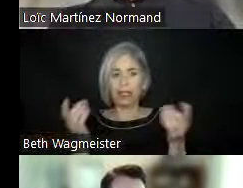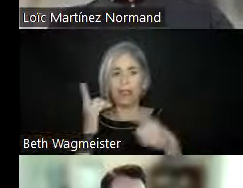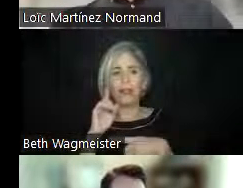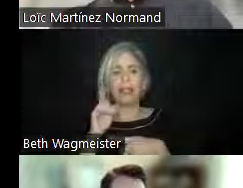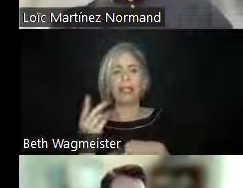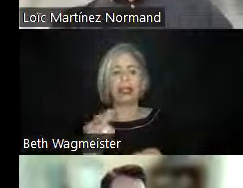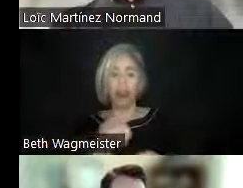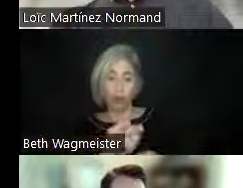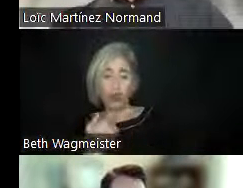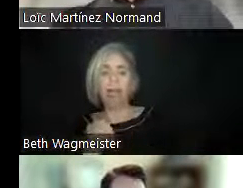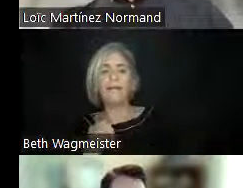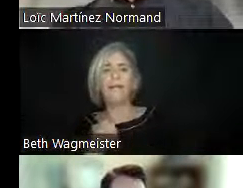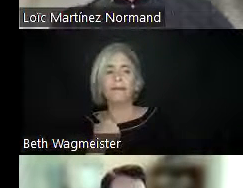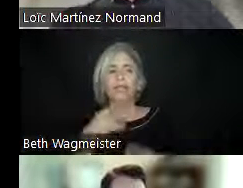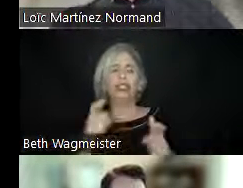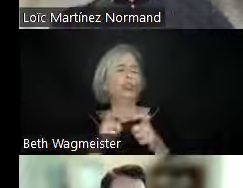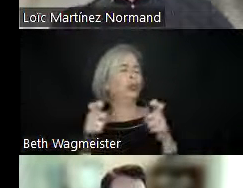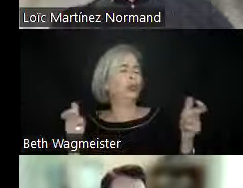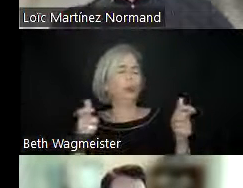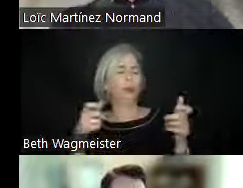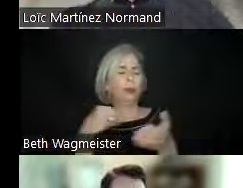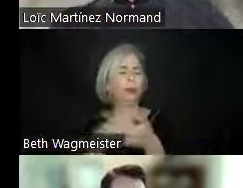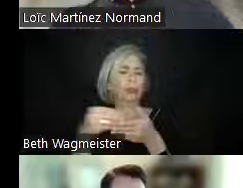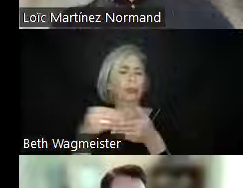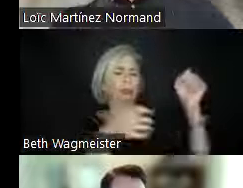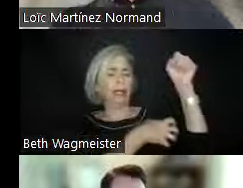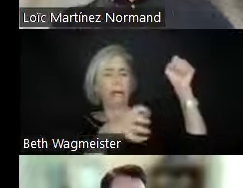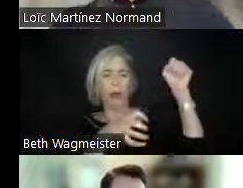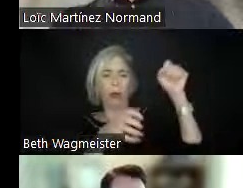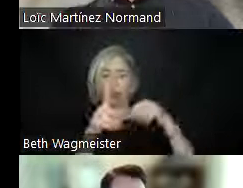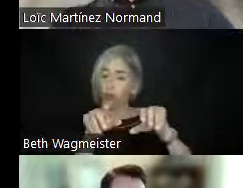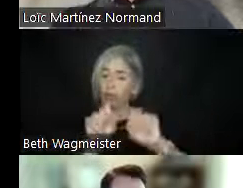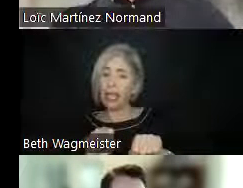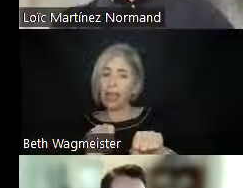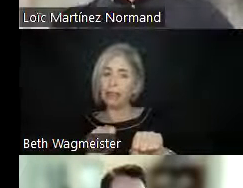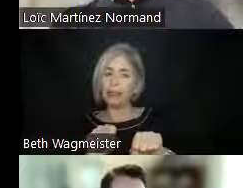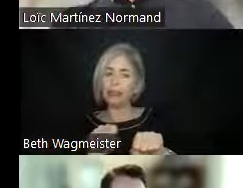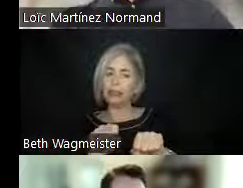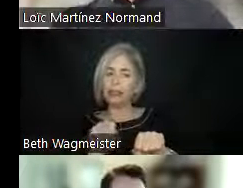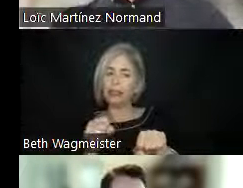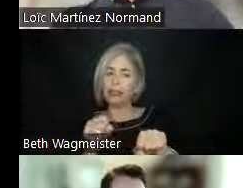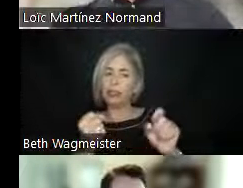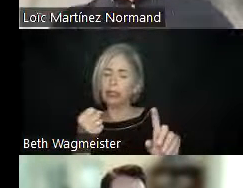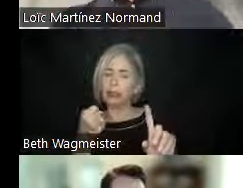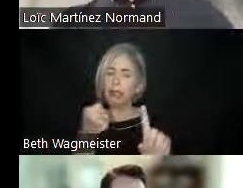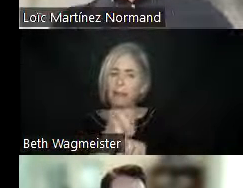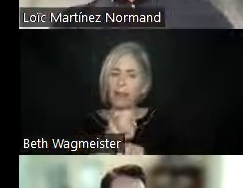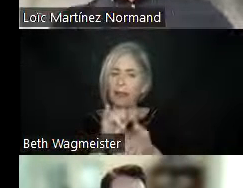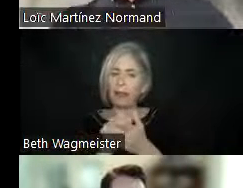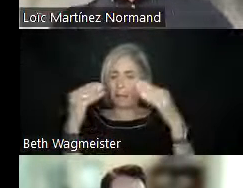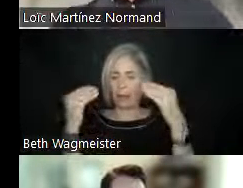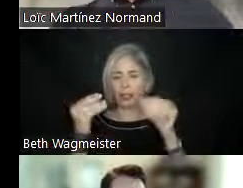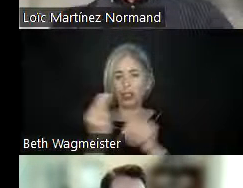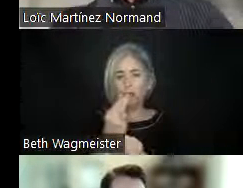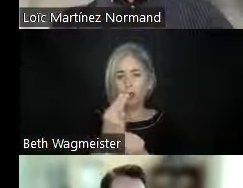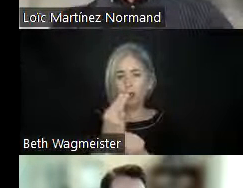you really have an enormous purchasing power. And that means that you can influence the market. You can have a real impact by using the